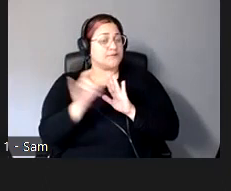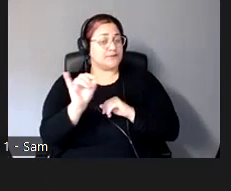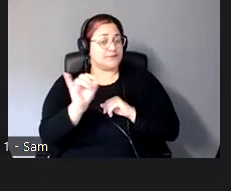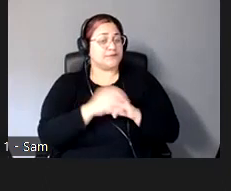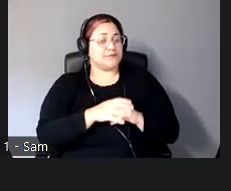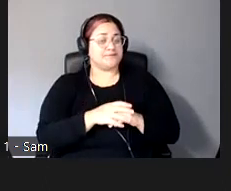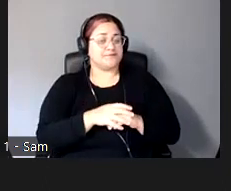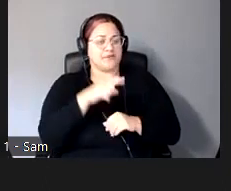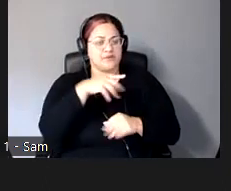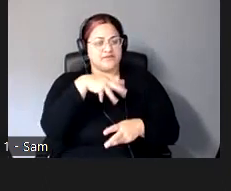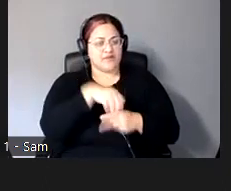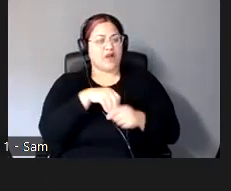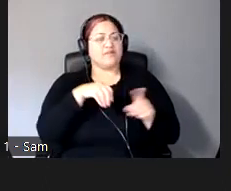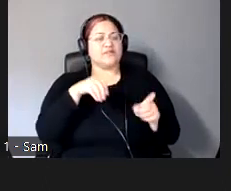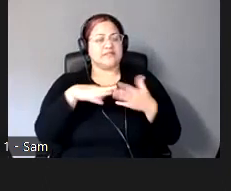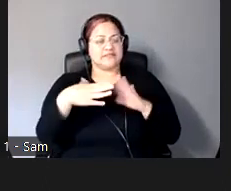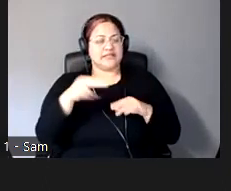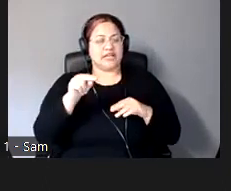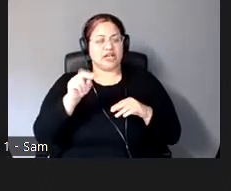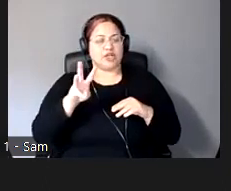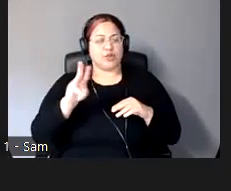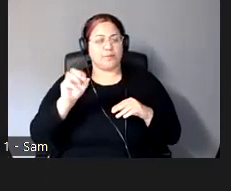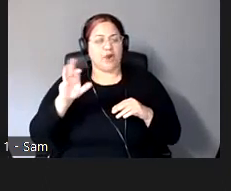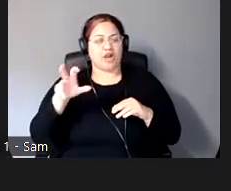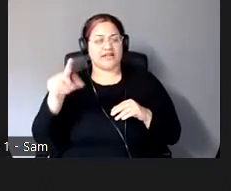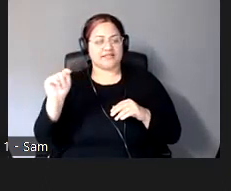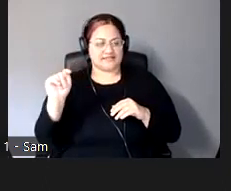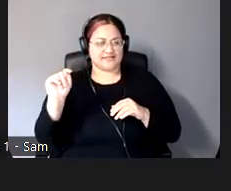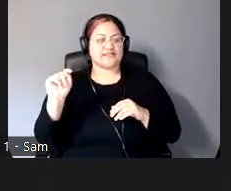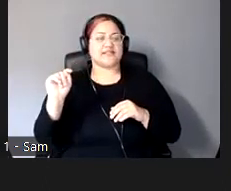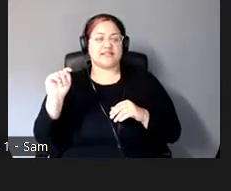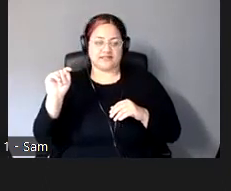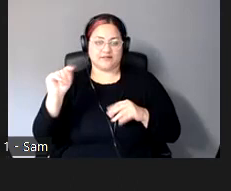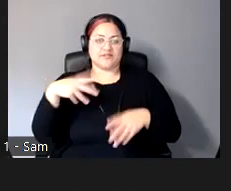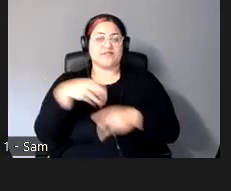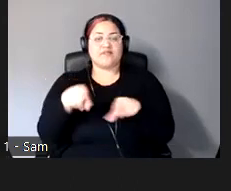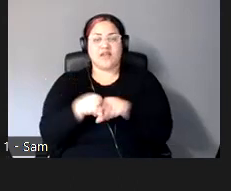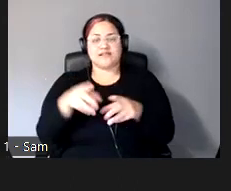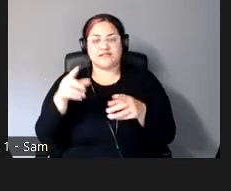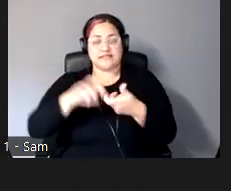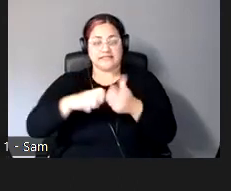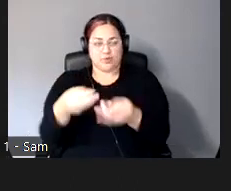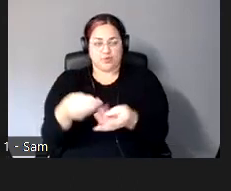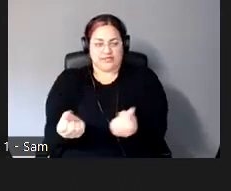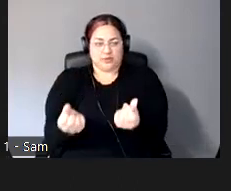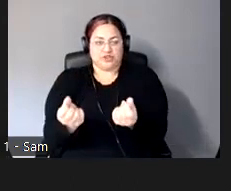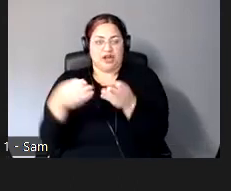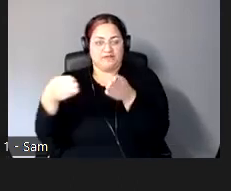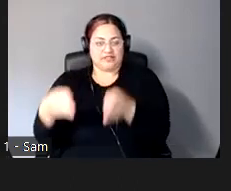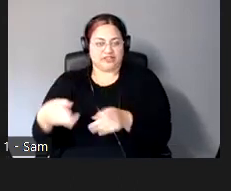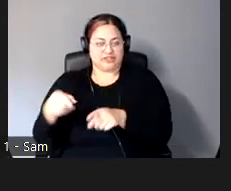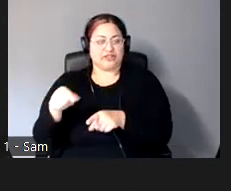where he served there for 7 years. And that was really based on his ability to resolve complex family law using